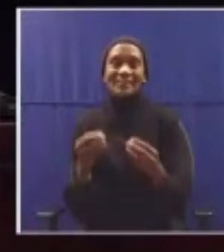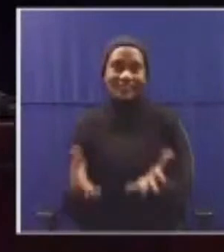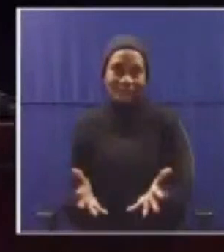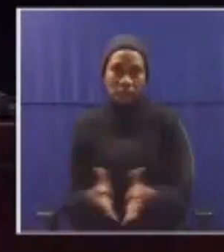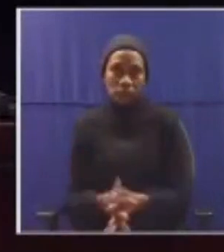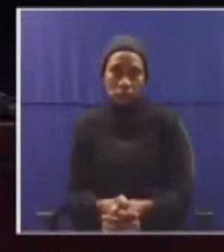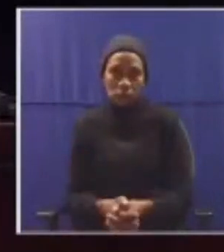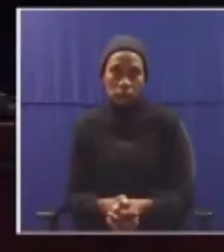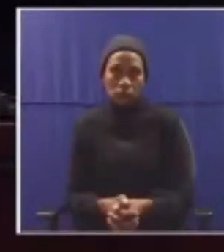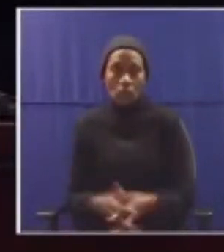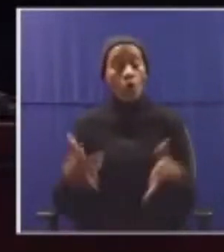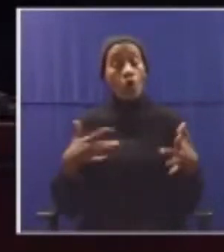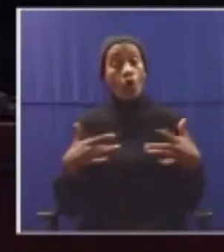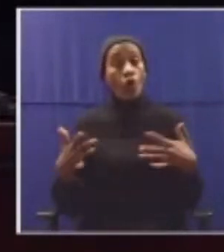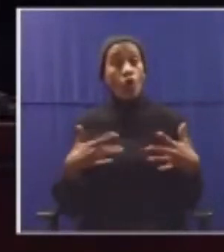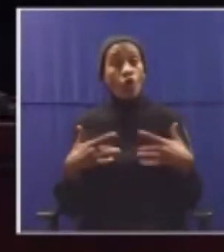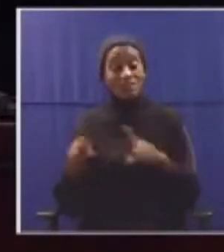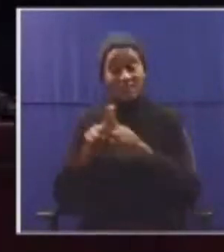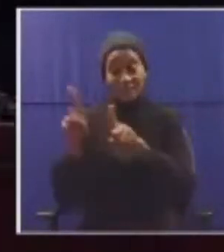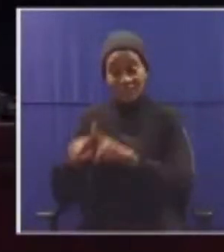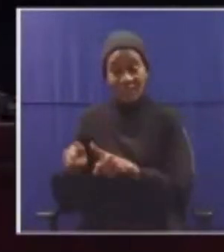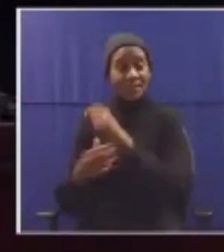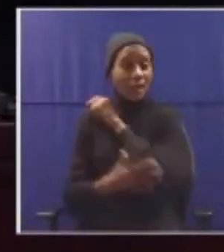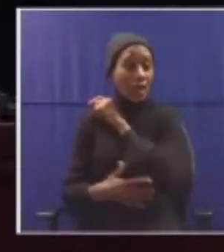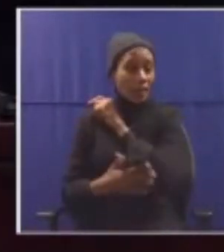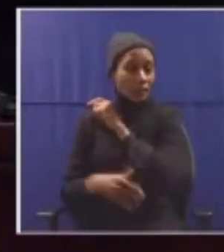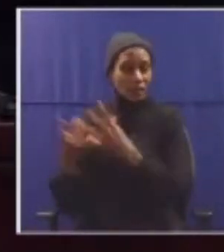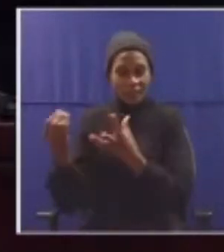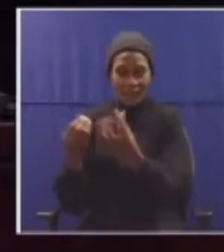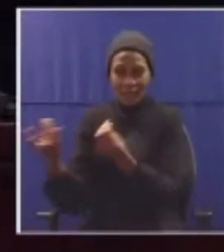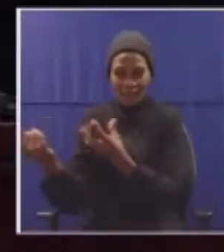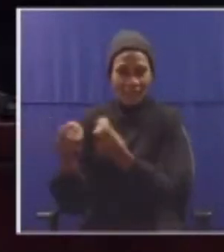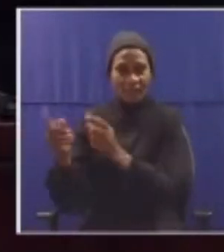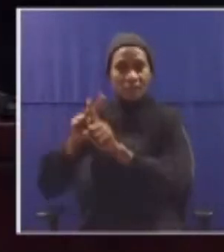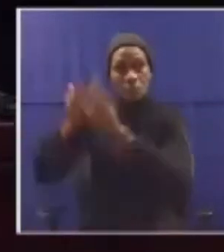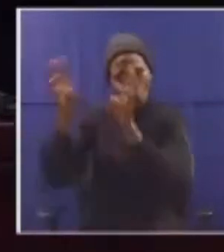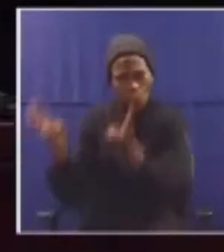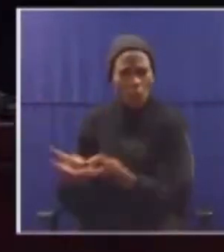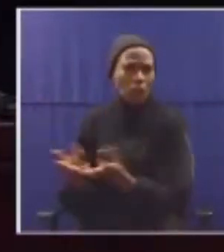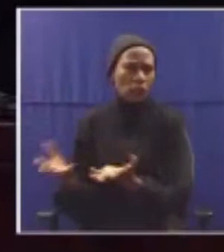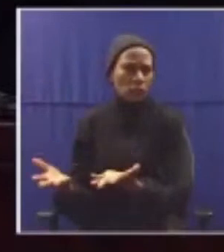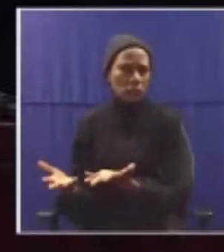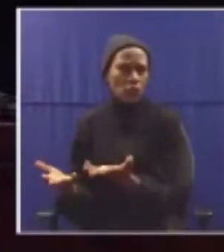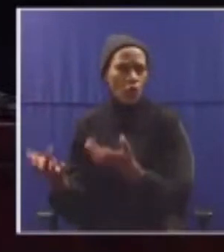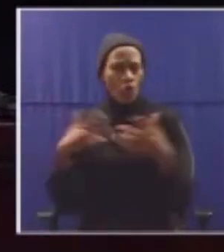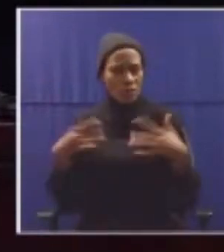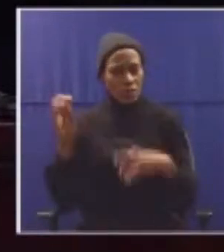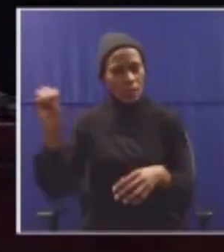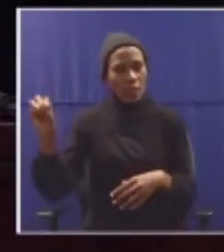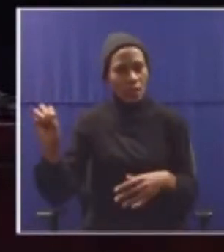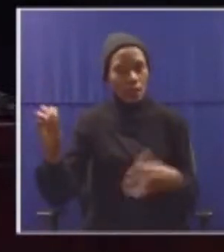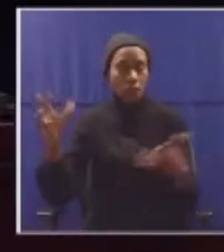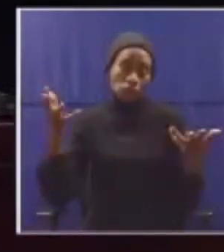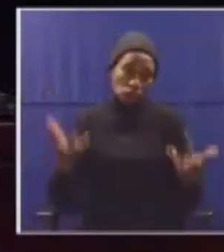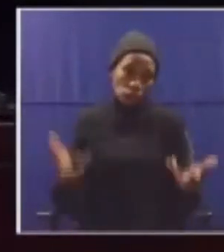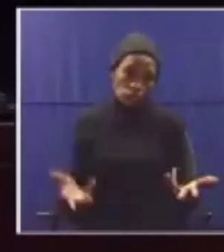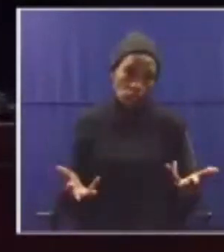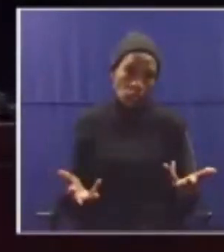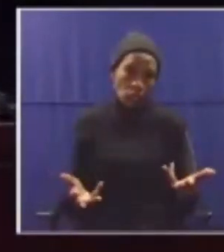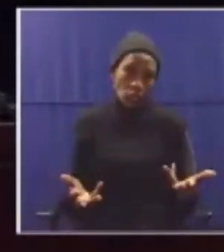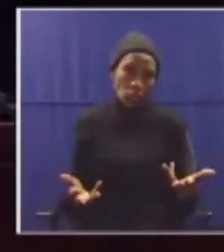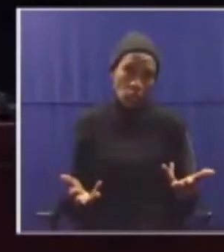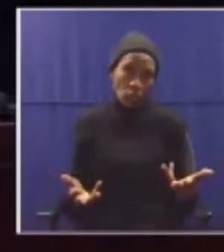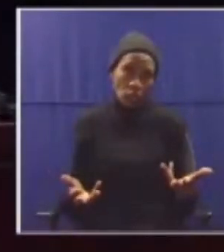Concerns in many countries throughout the world have been raised, with whom you must